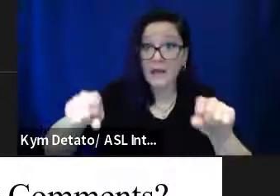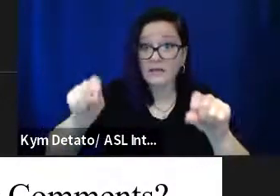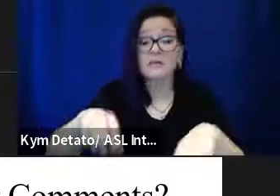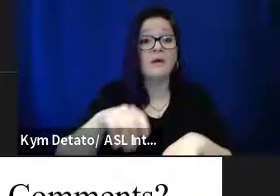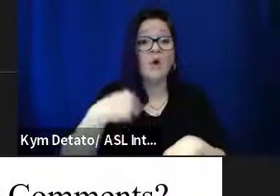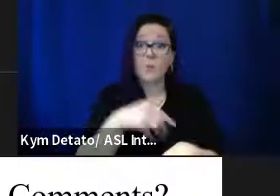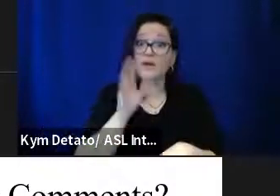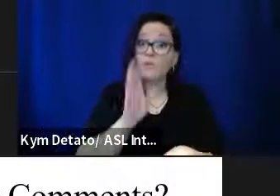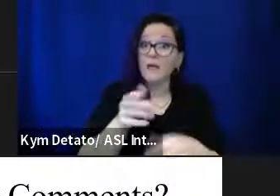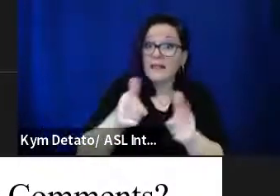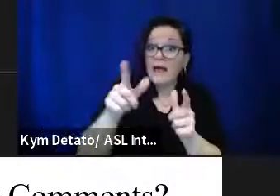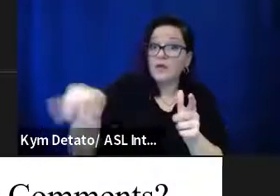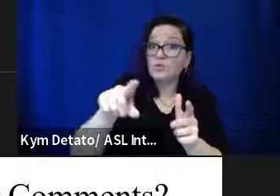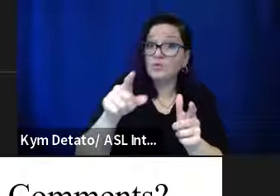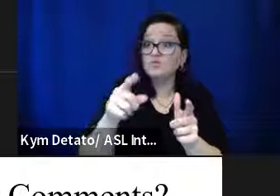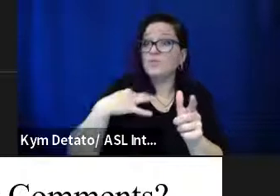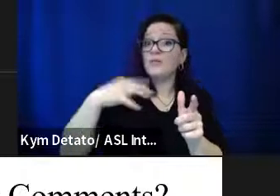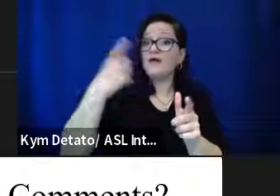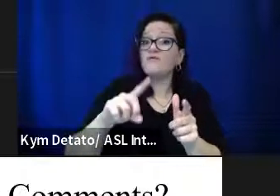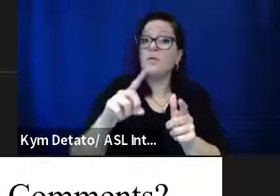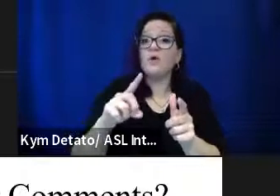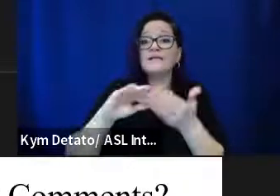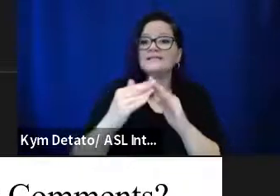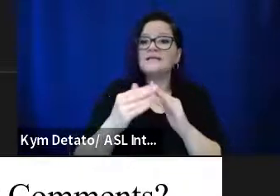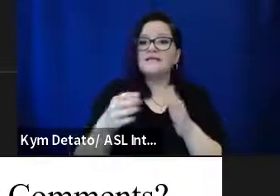to apply for the city's corridor improvement